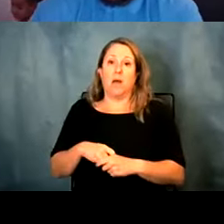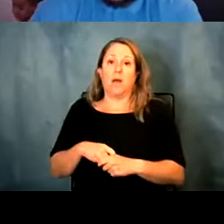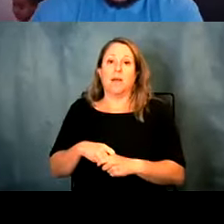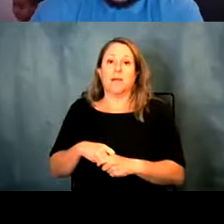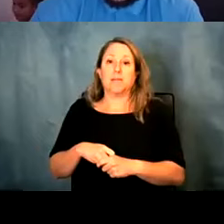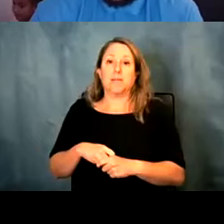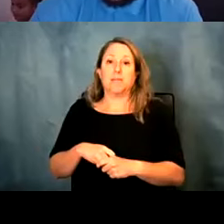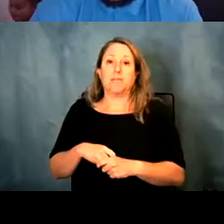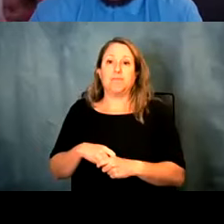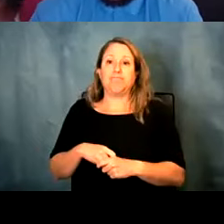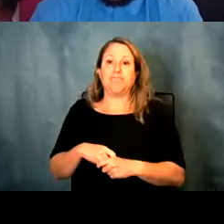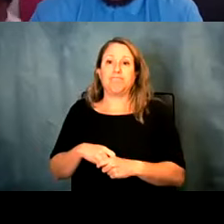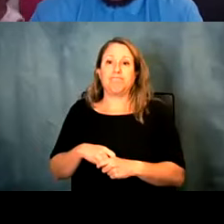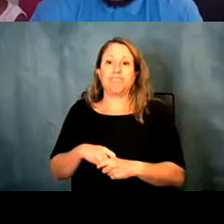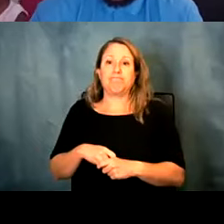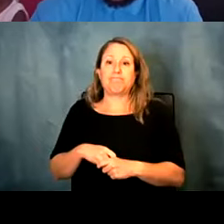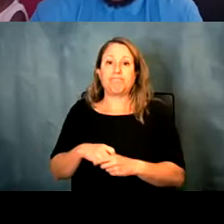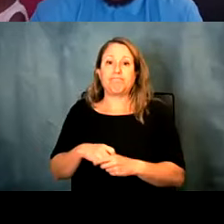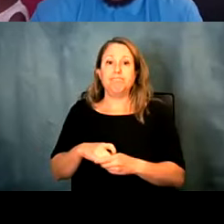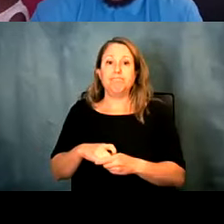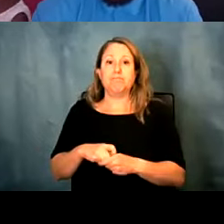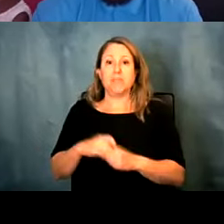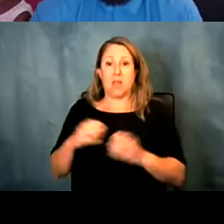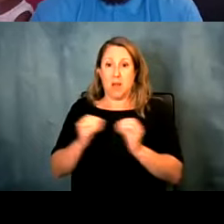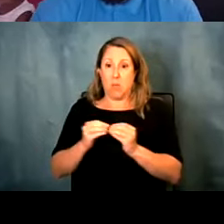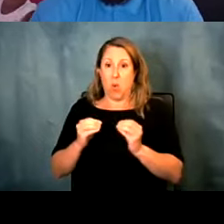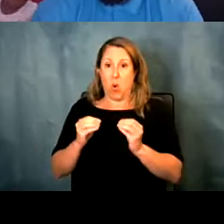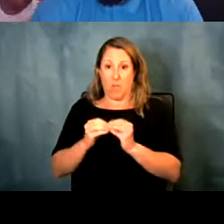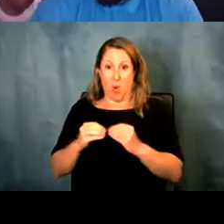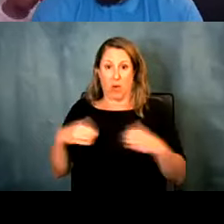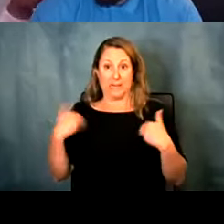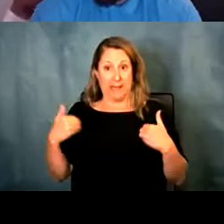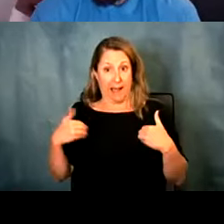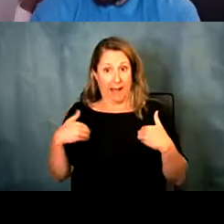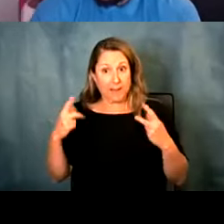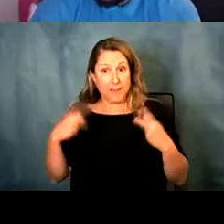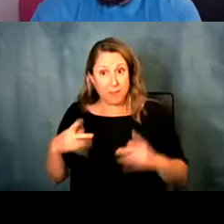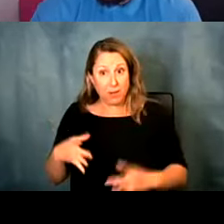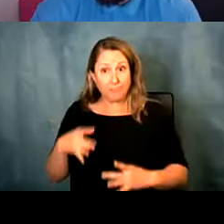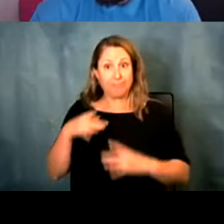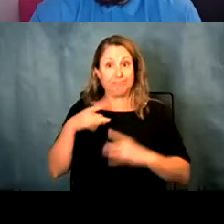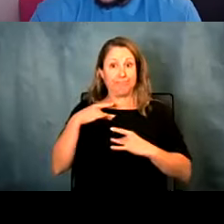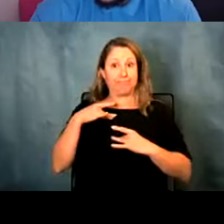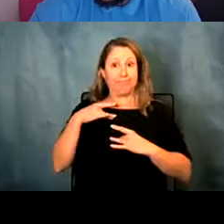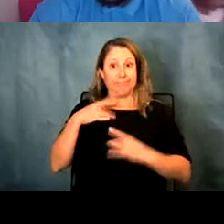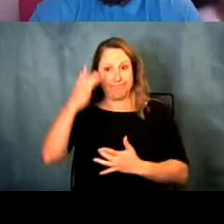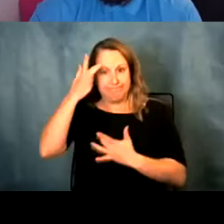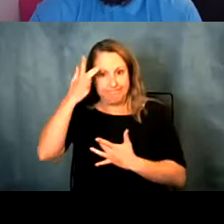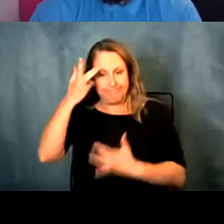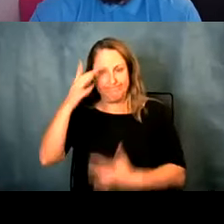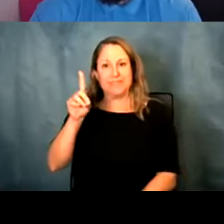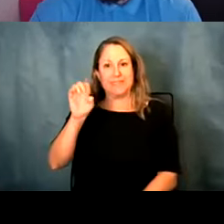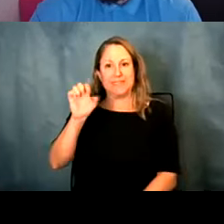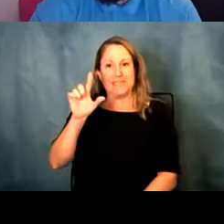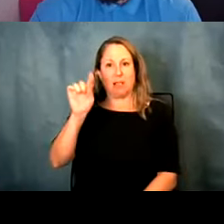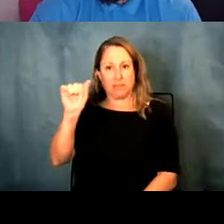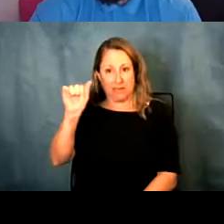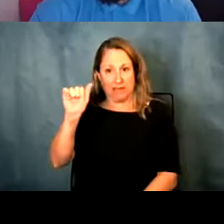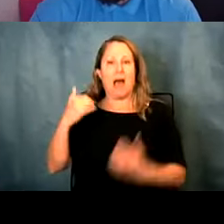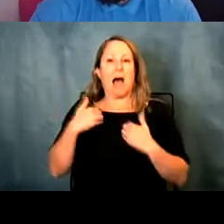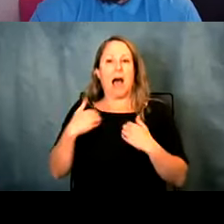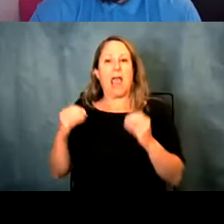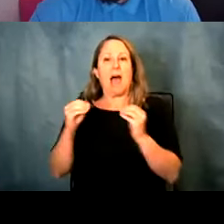that there are younger people who are getting infected with Delta. I have a lot more patients under 50